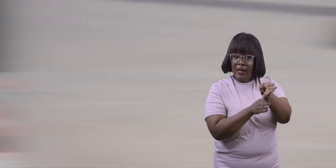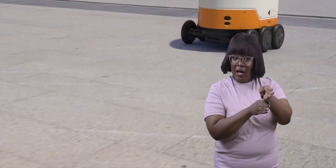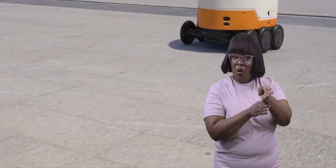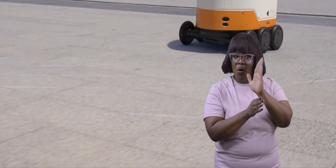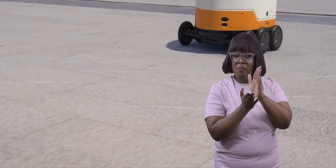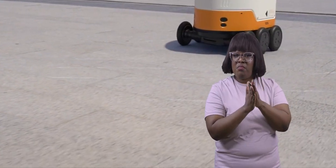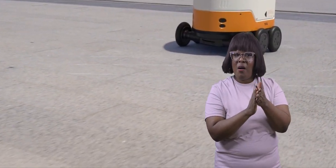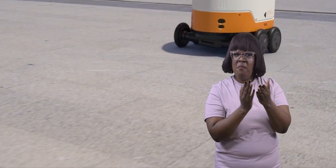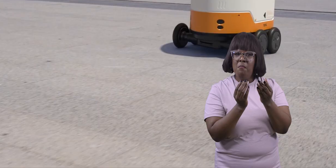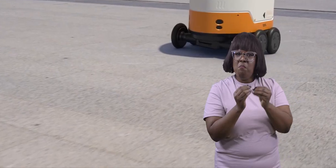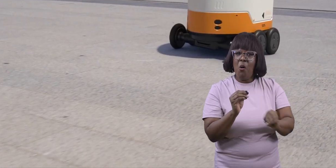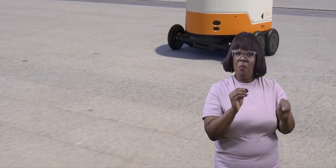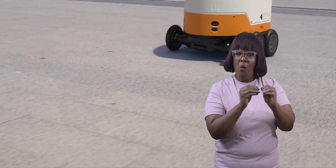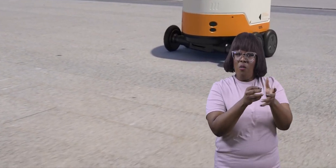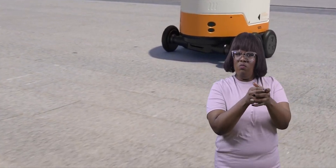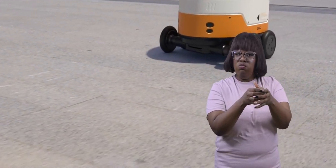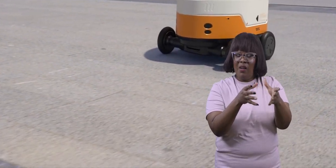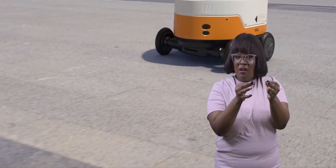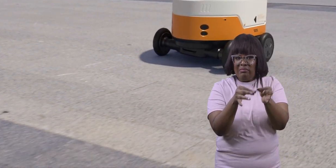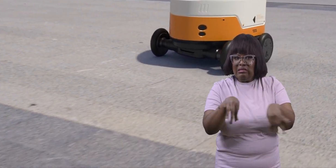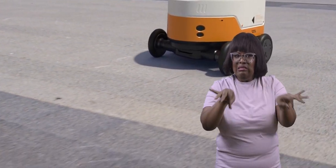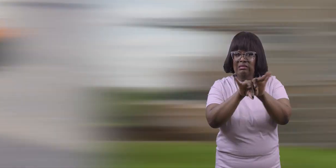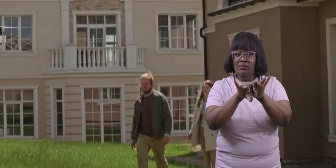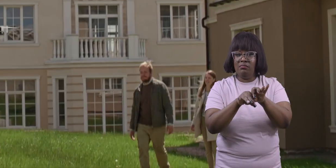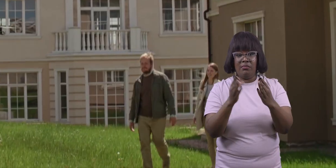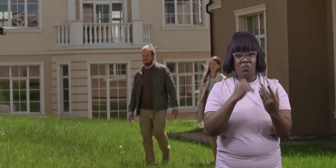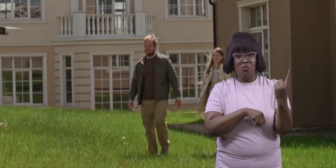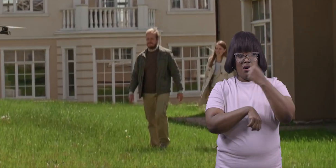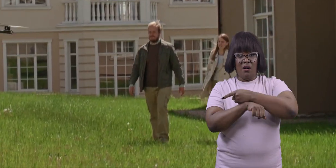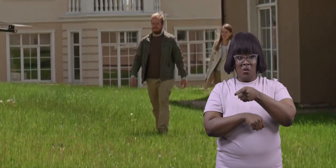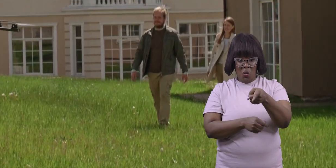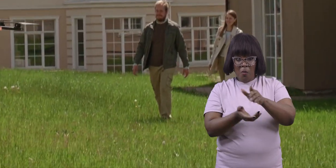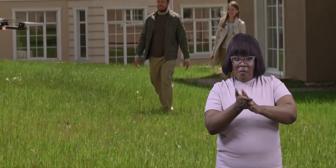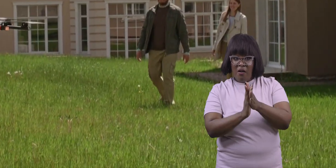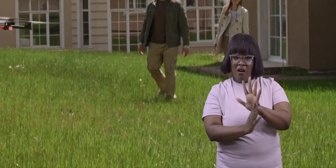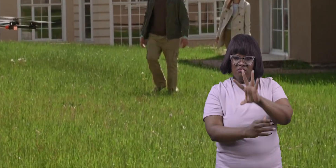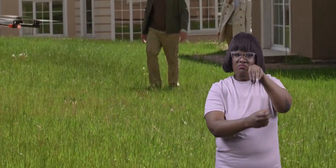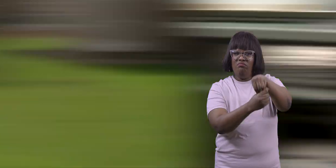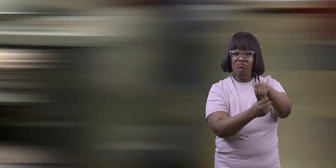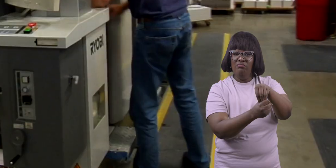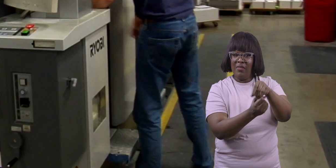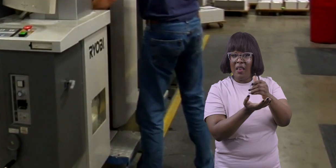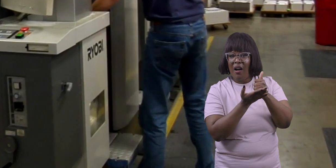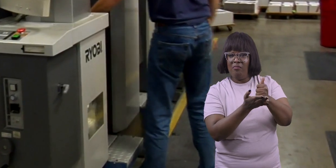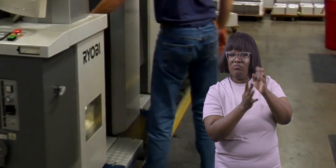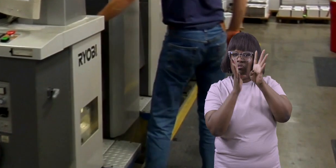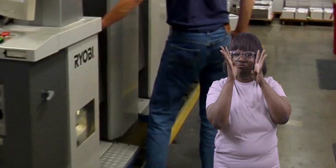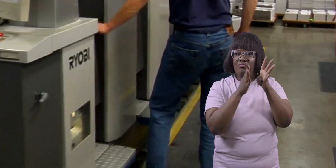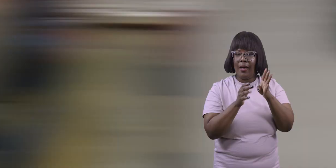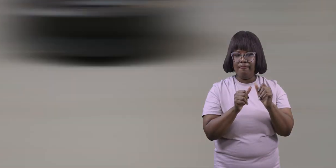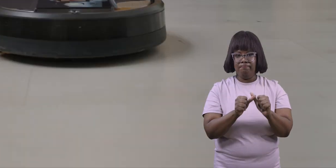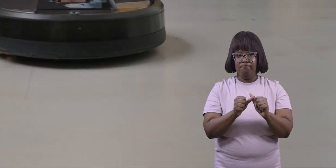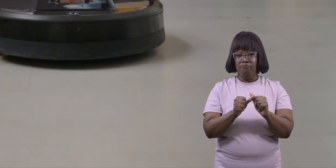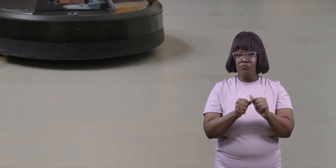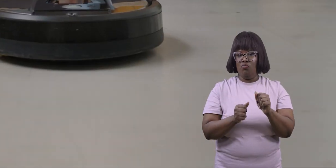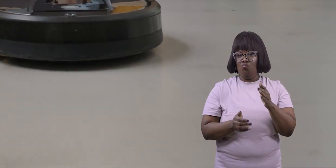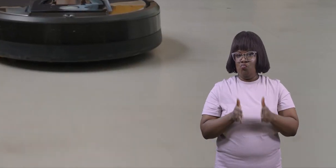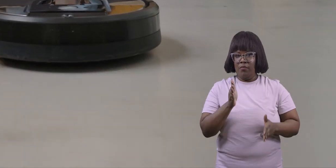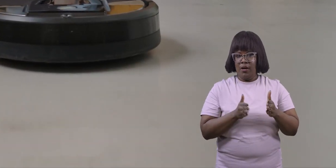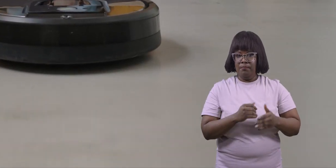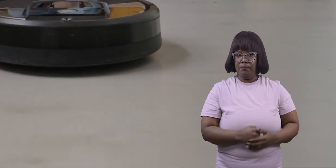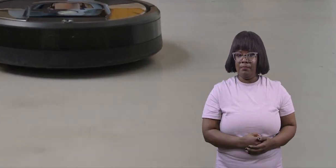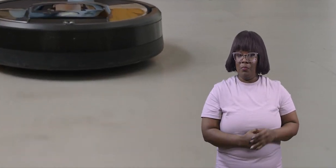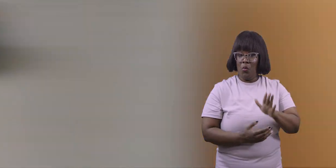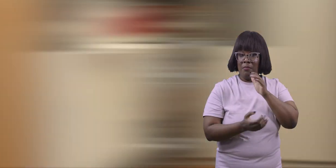field are going to become more and more vital. Maybe one day, you will be the one to help create or maintain